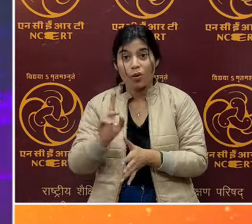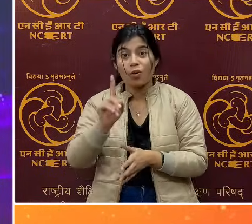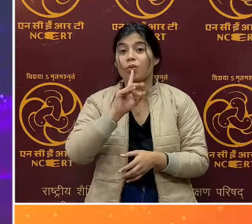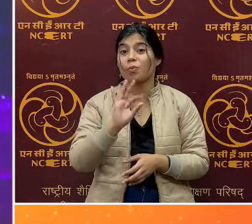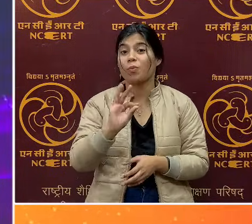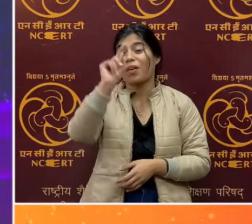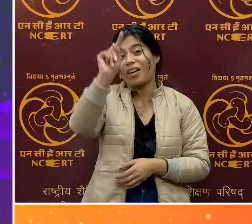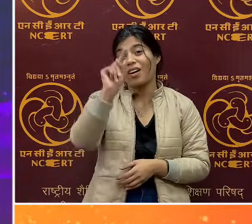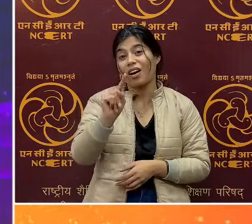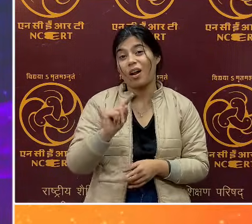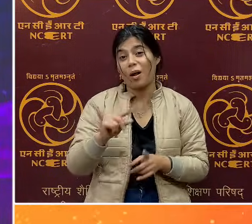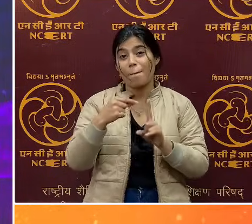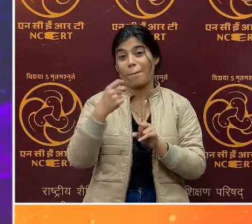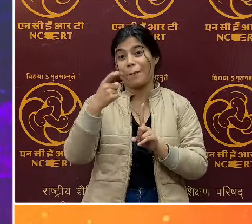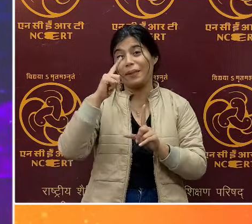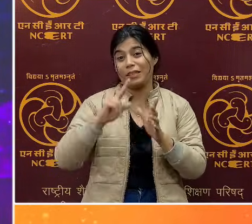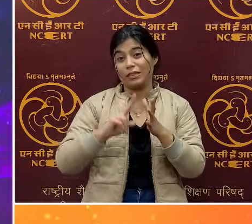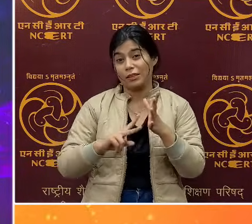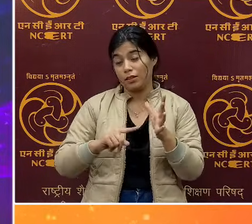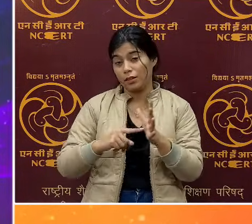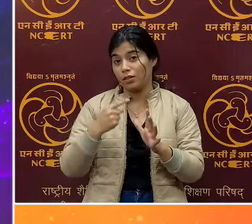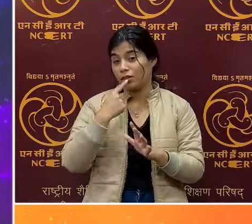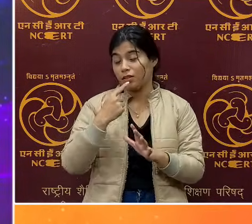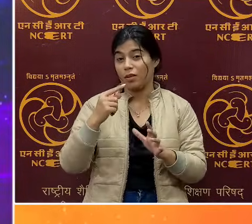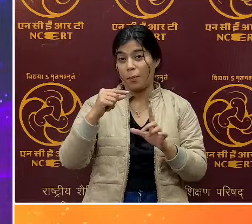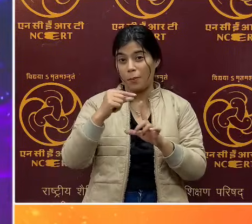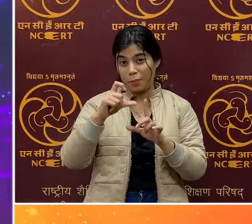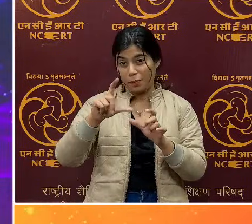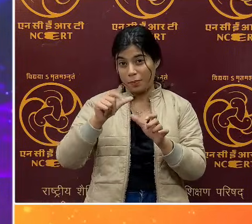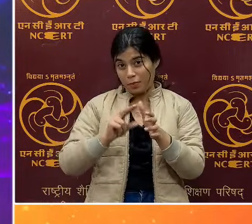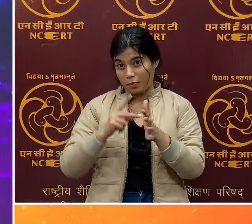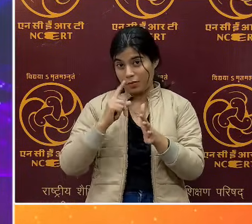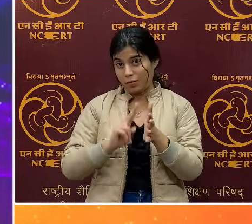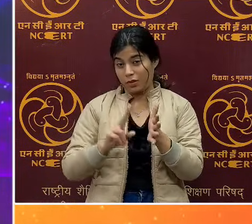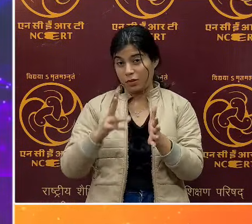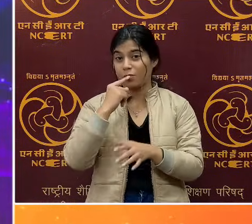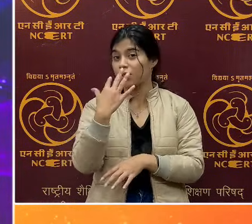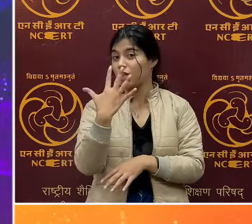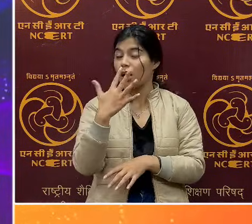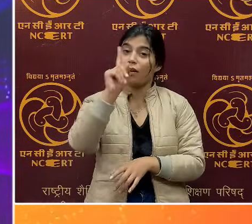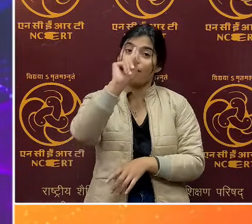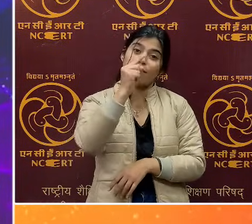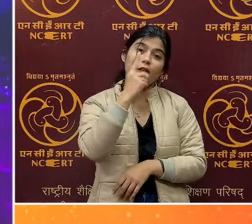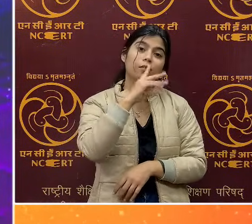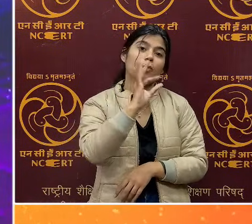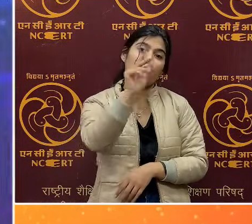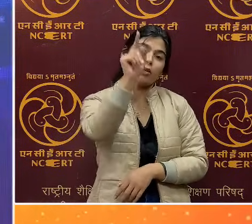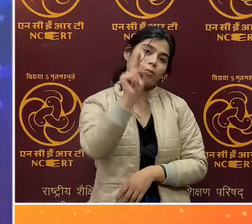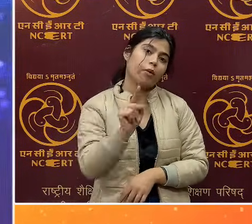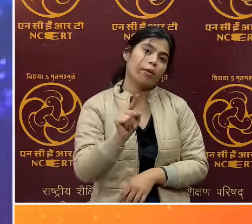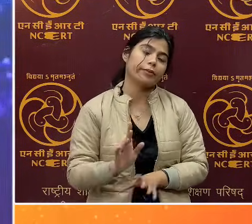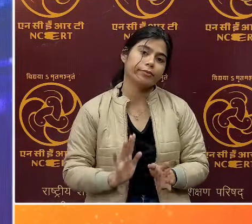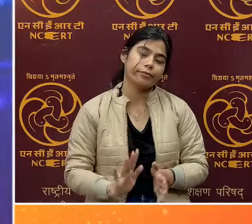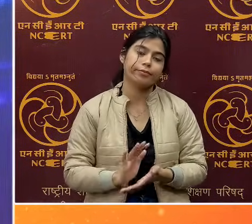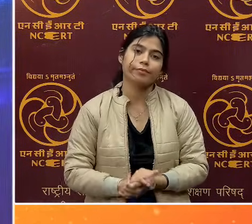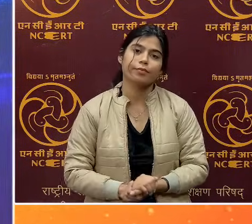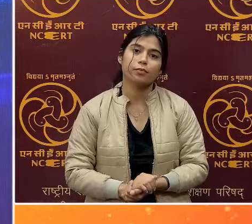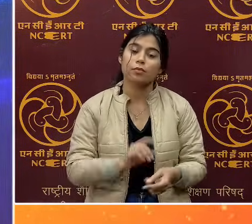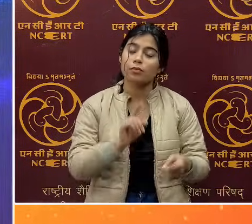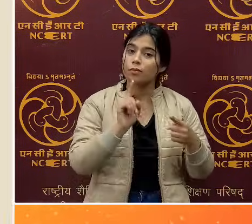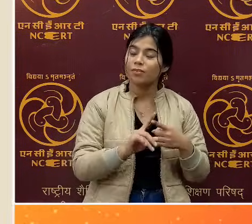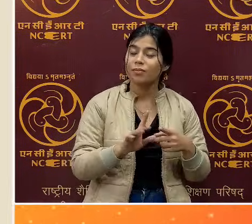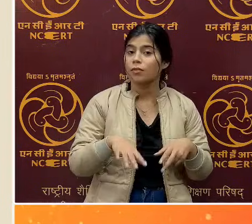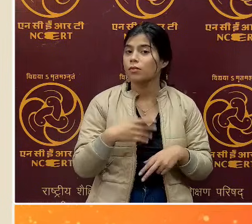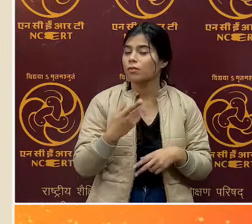plane mirror that we have studied right now, right? yes. Okay. Okay. So in this case, what is